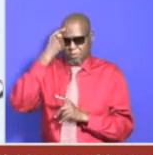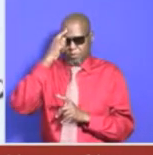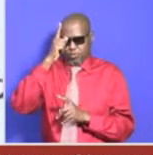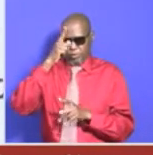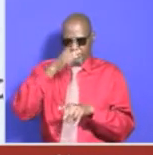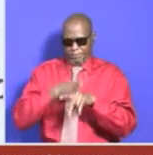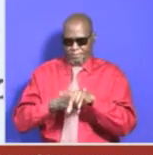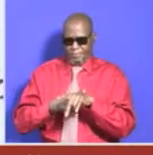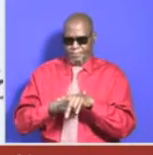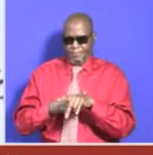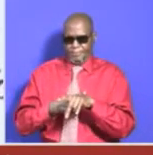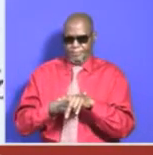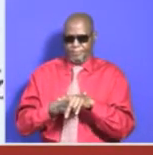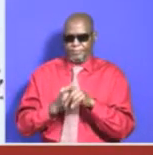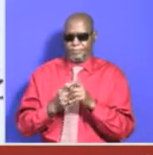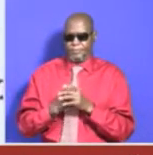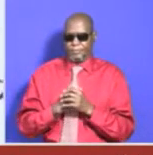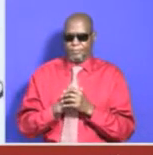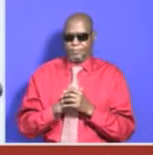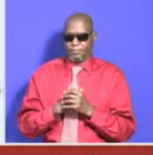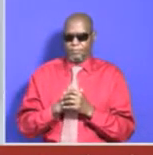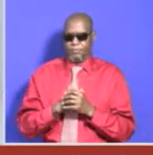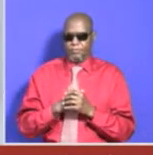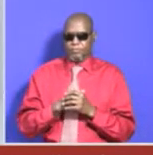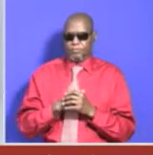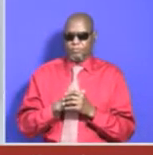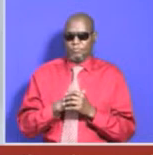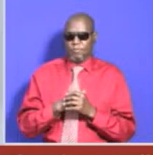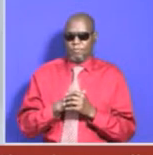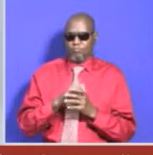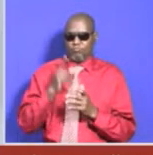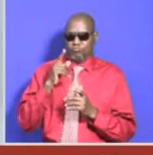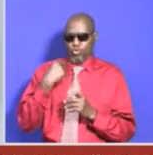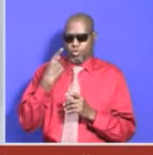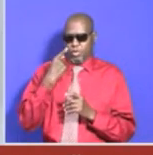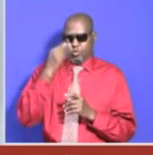remember one time, just a reflection,